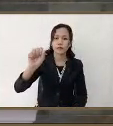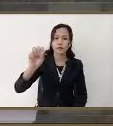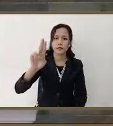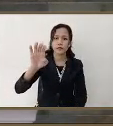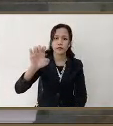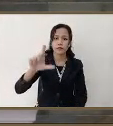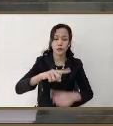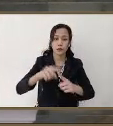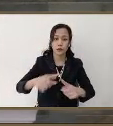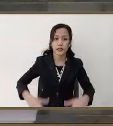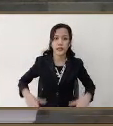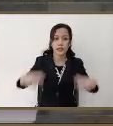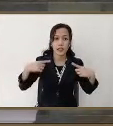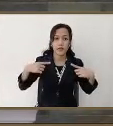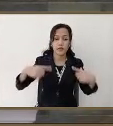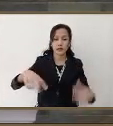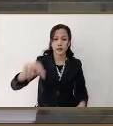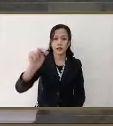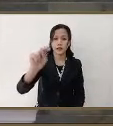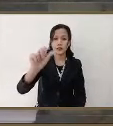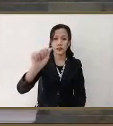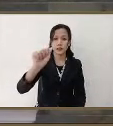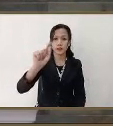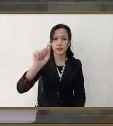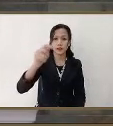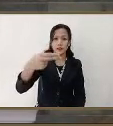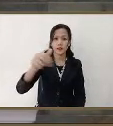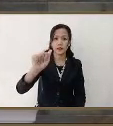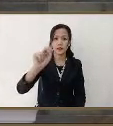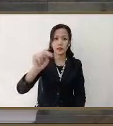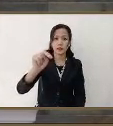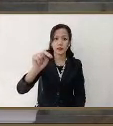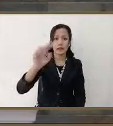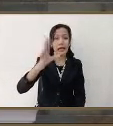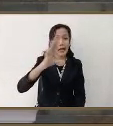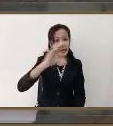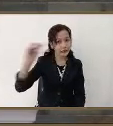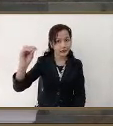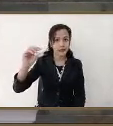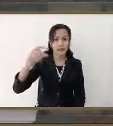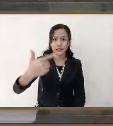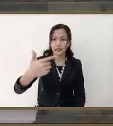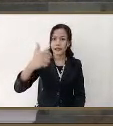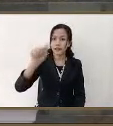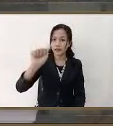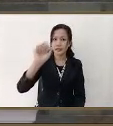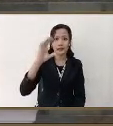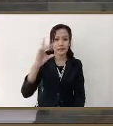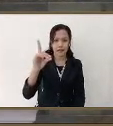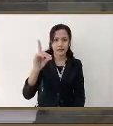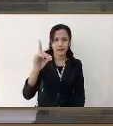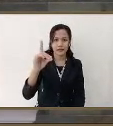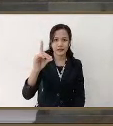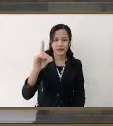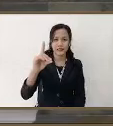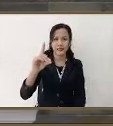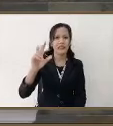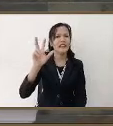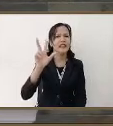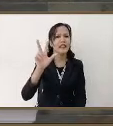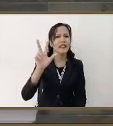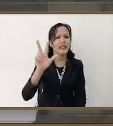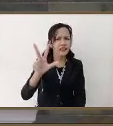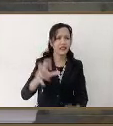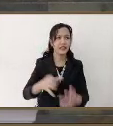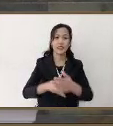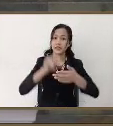and Nathan, and God as in G-A-D. Alright, nililinaw ko lang po. So sila po yun. But of course,